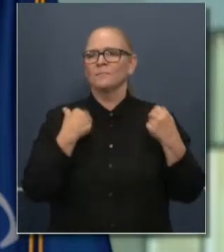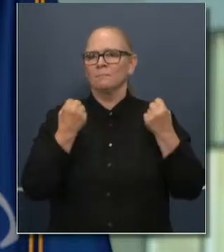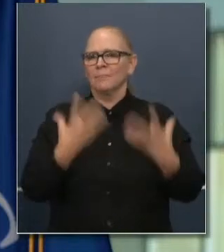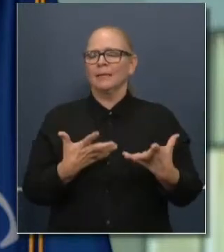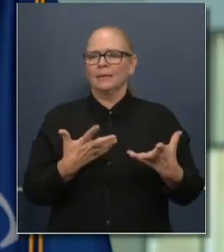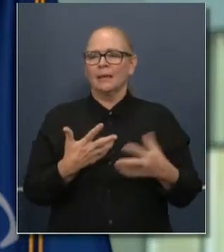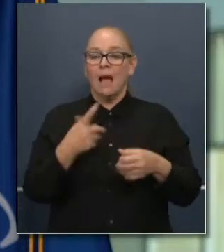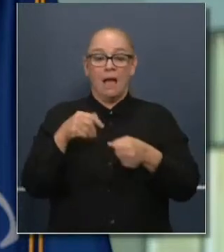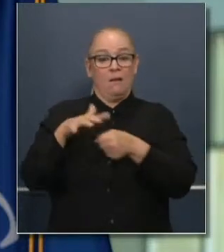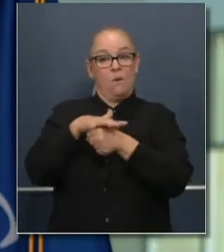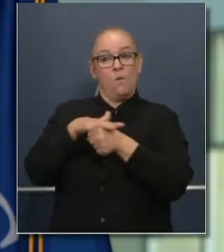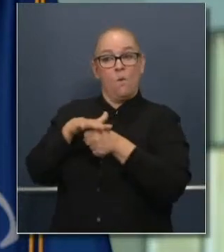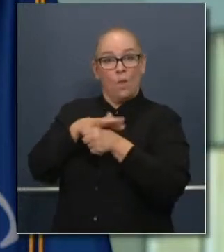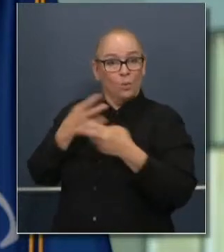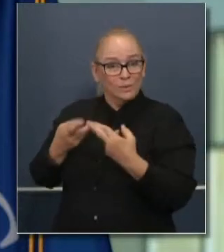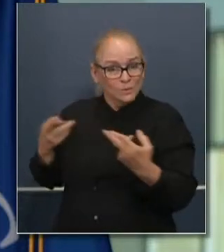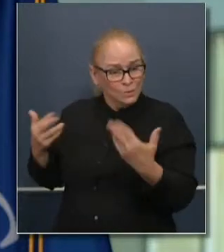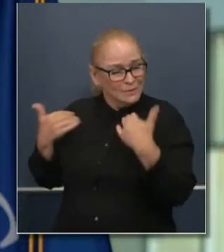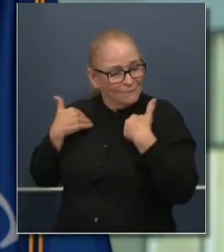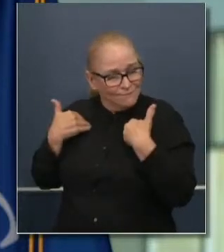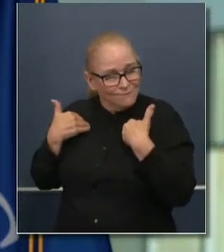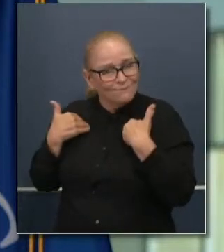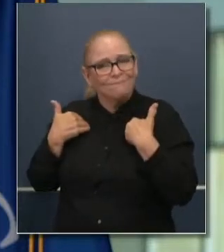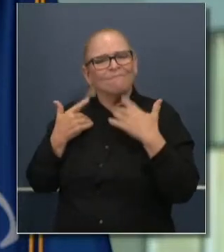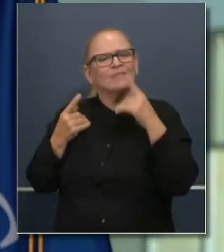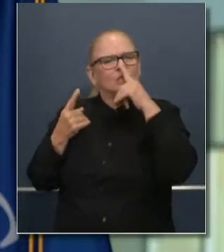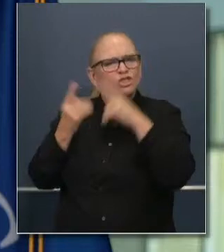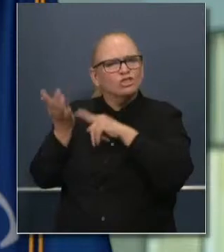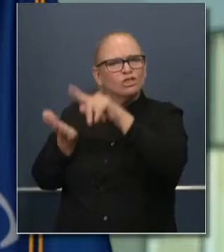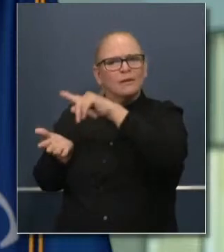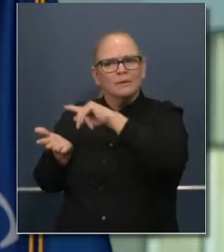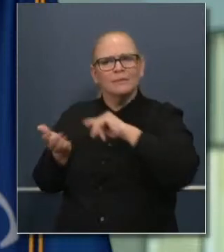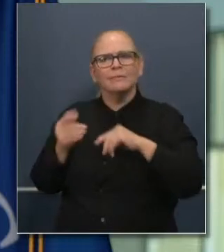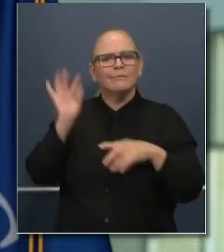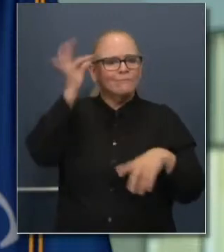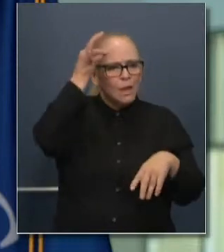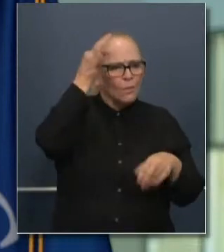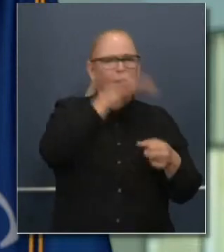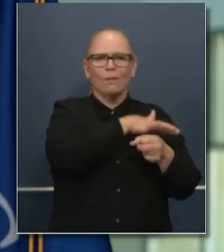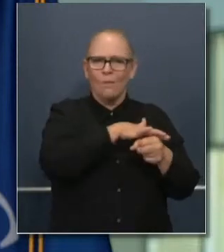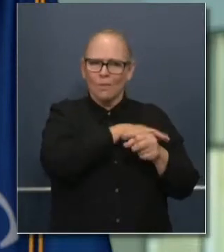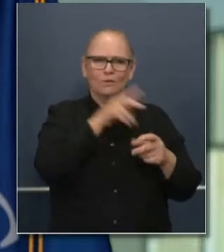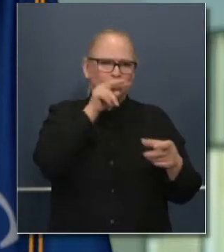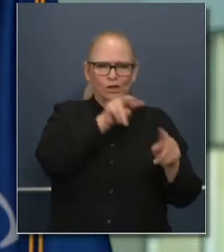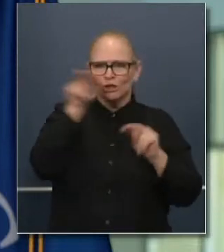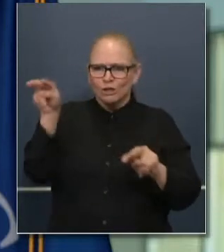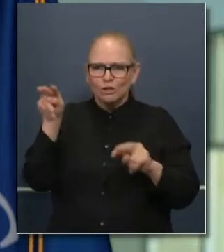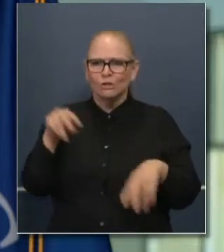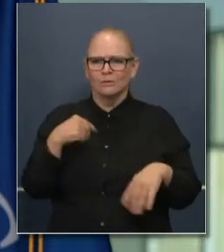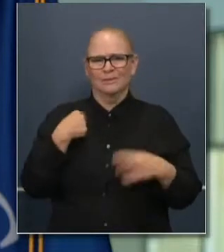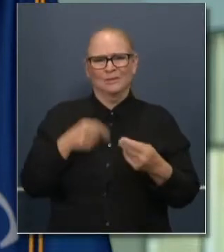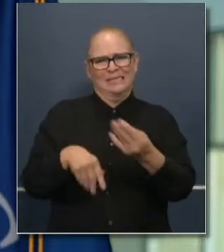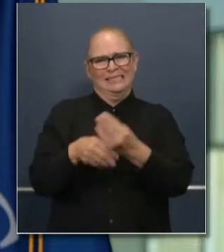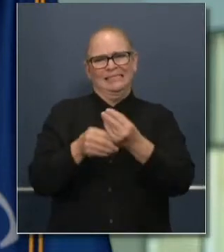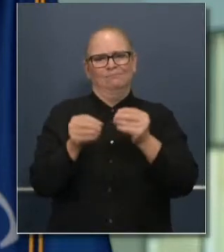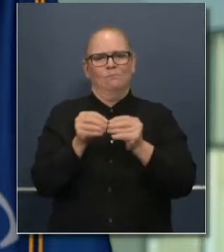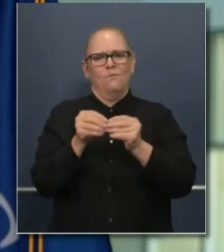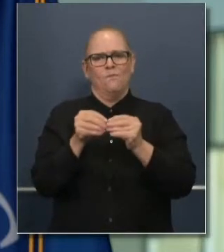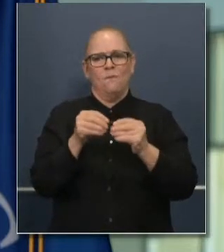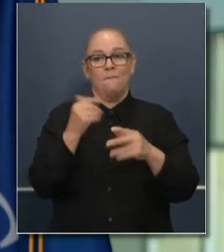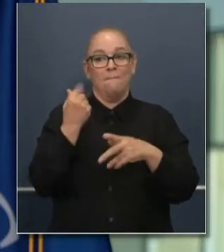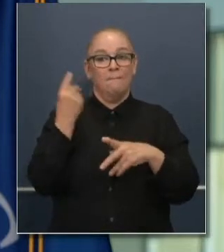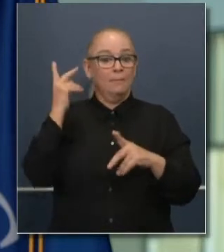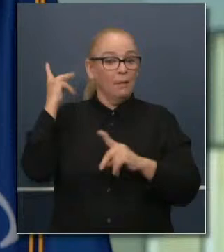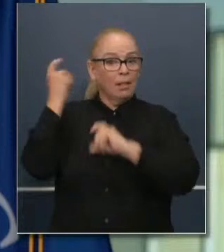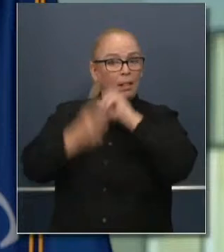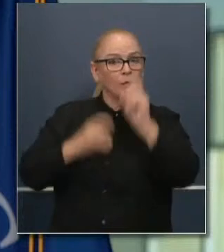resources on top of that, clearly, in addition to the federal resources. We're trying to supplement that through philanthropy, and so we want